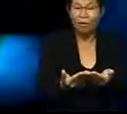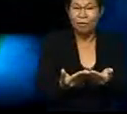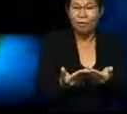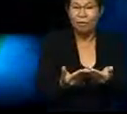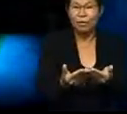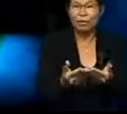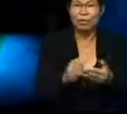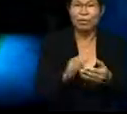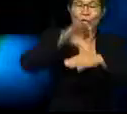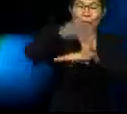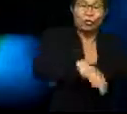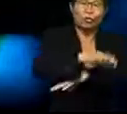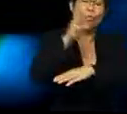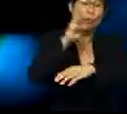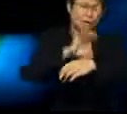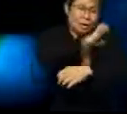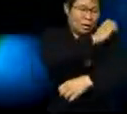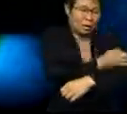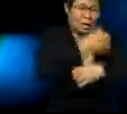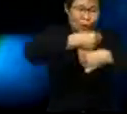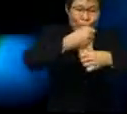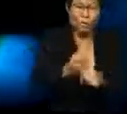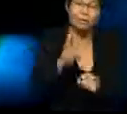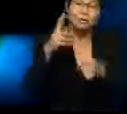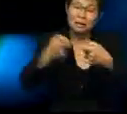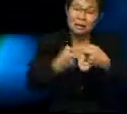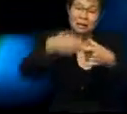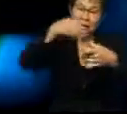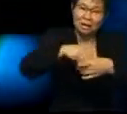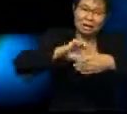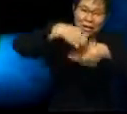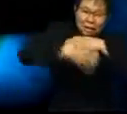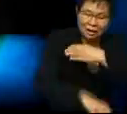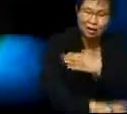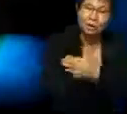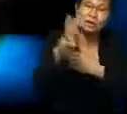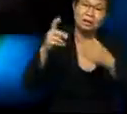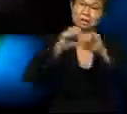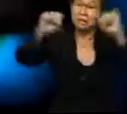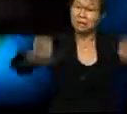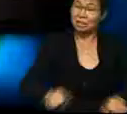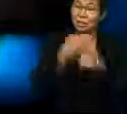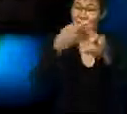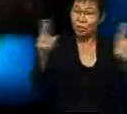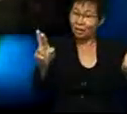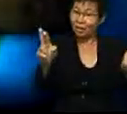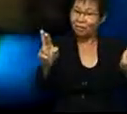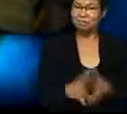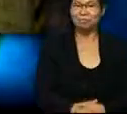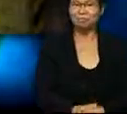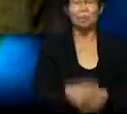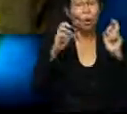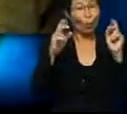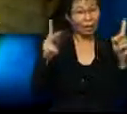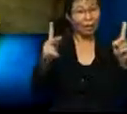of water energy produces electricity in a hydroelectric station. You ready?